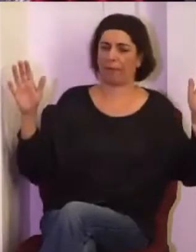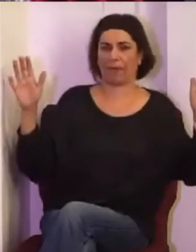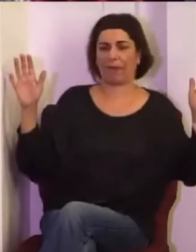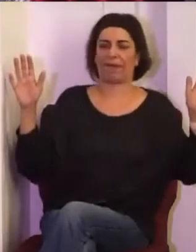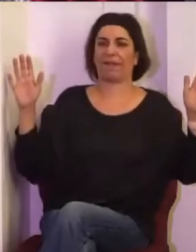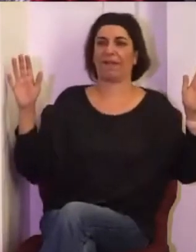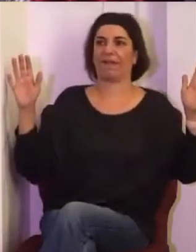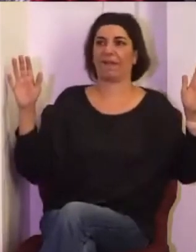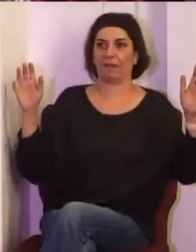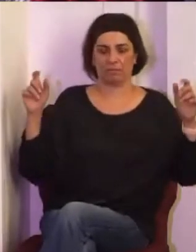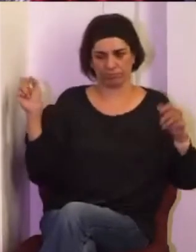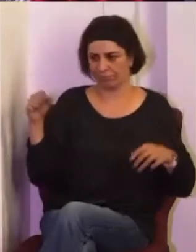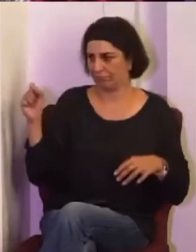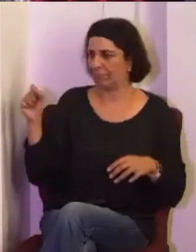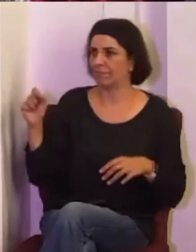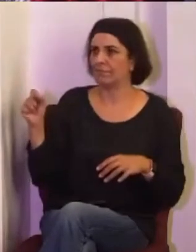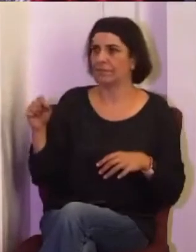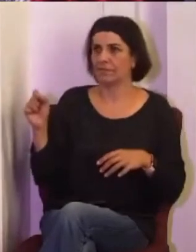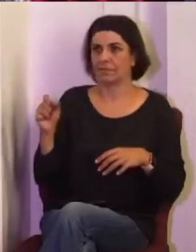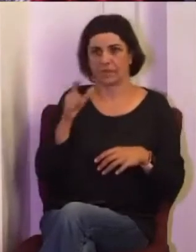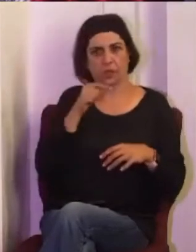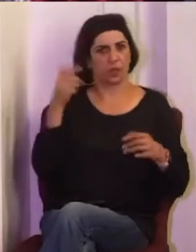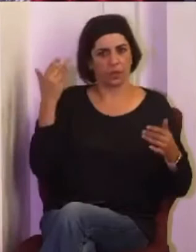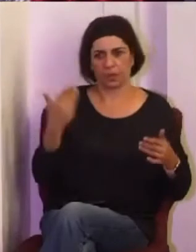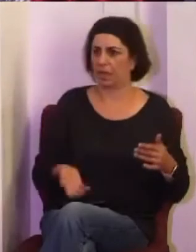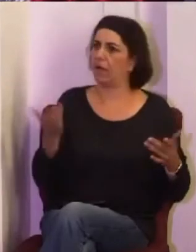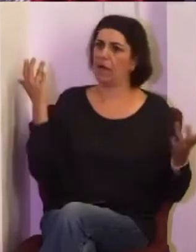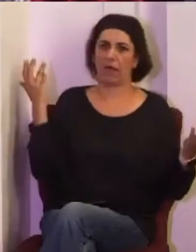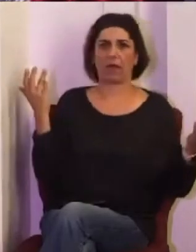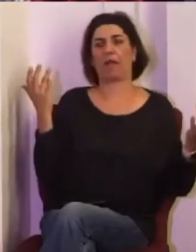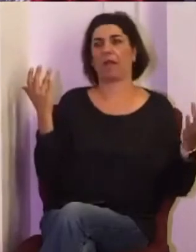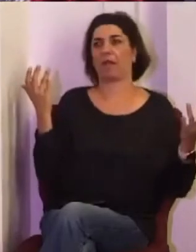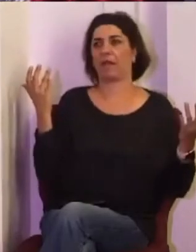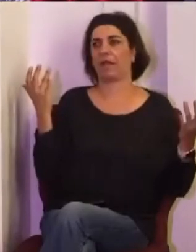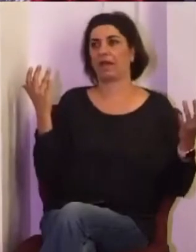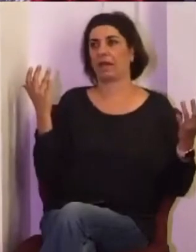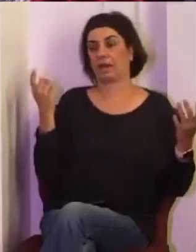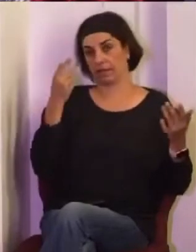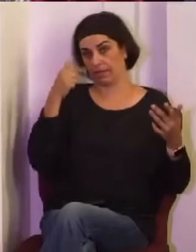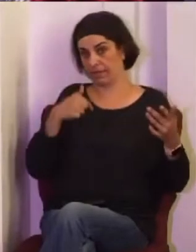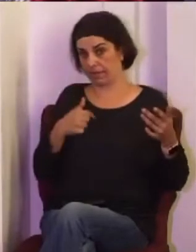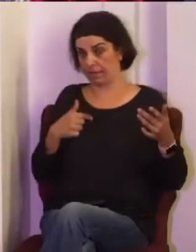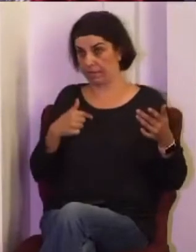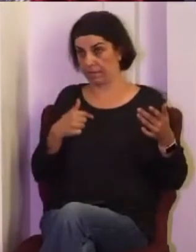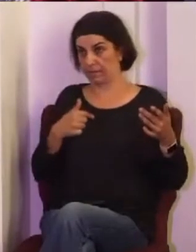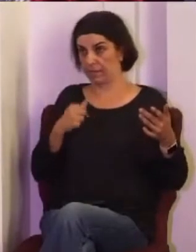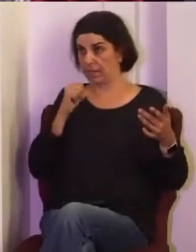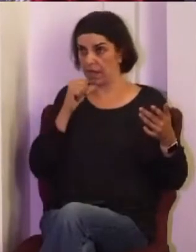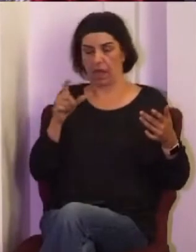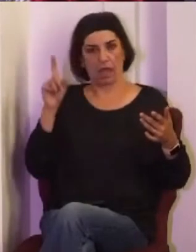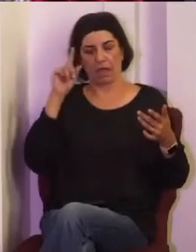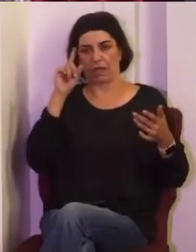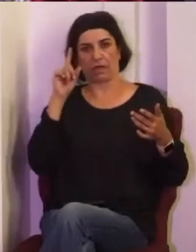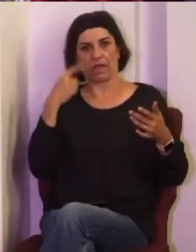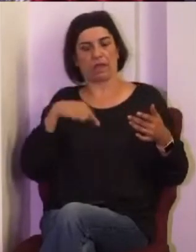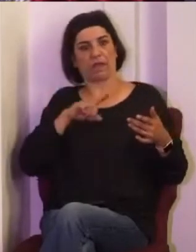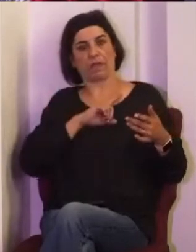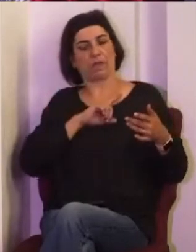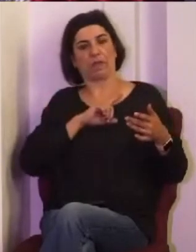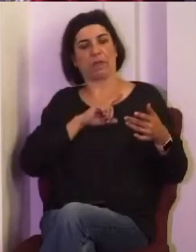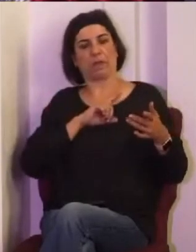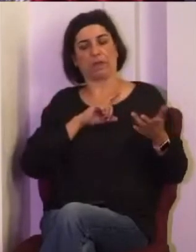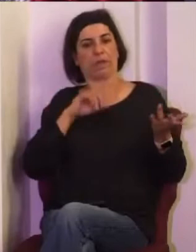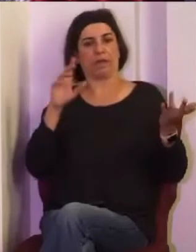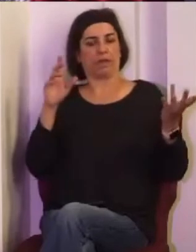I'm like, well, yeah, this is just who we are. This is who we're. Now, for me, I didn't think we were being really